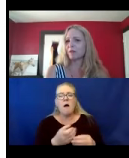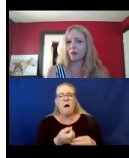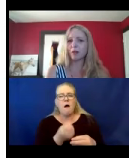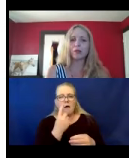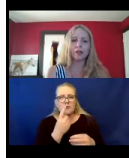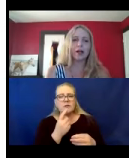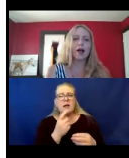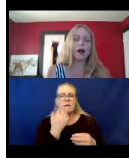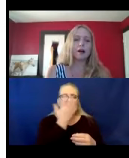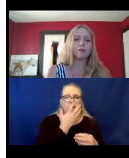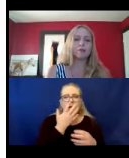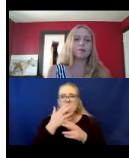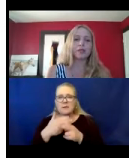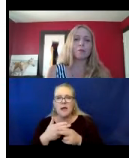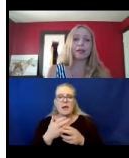name and a phone number.